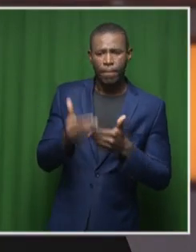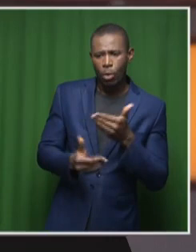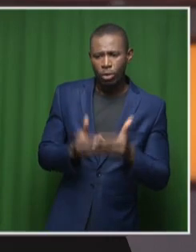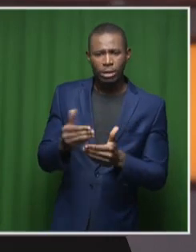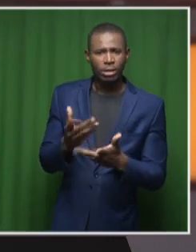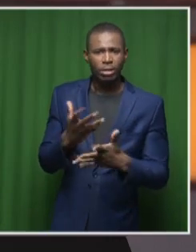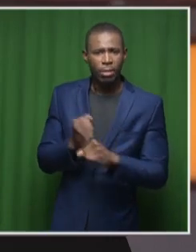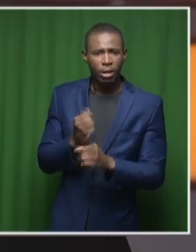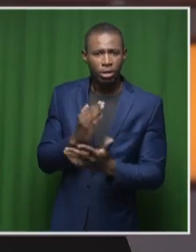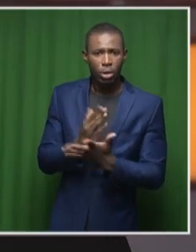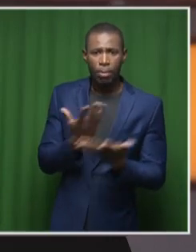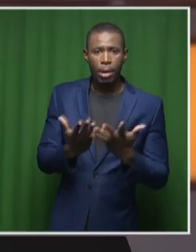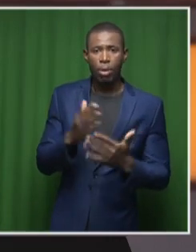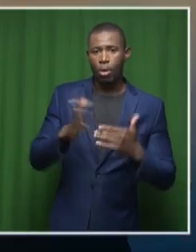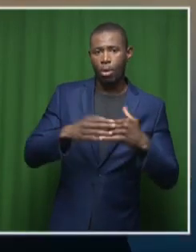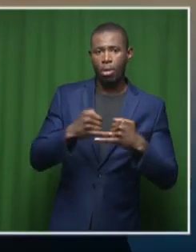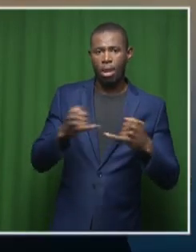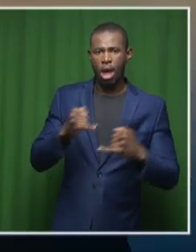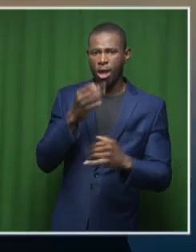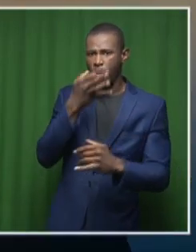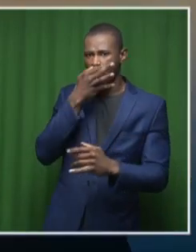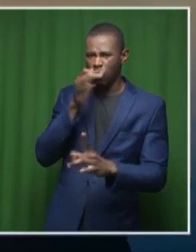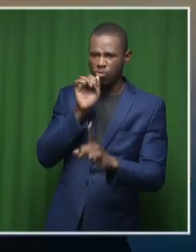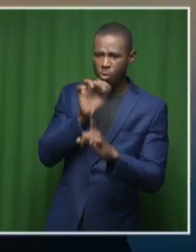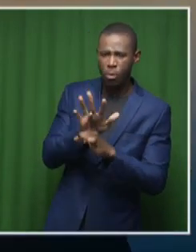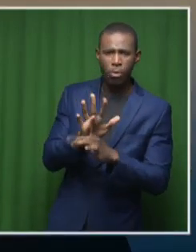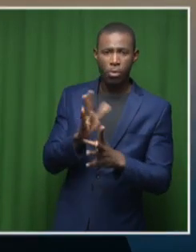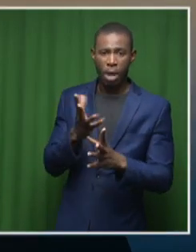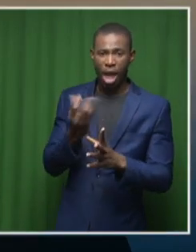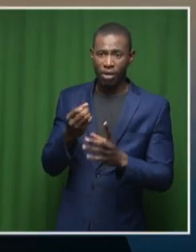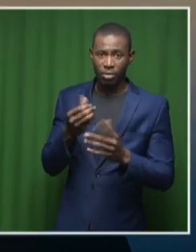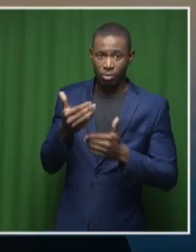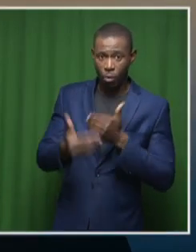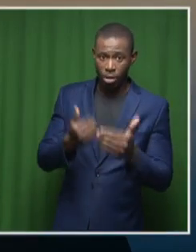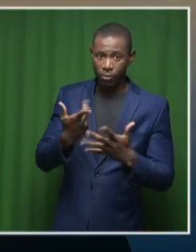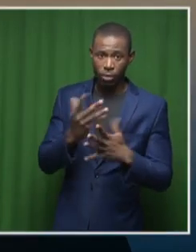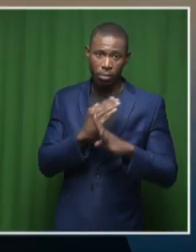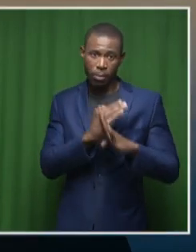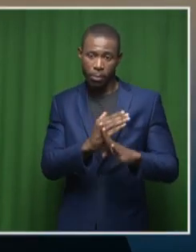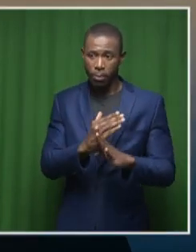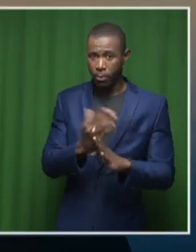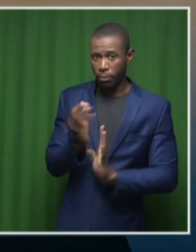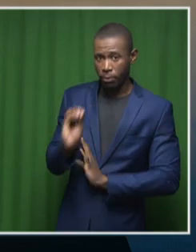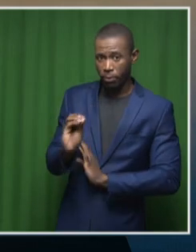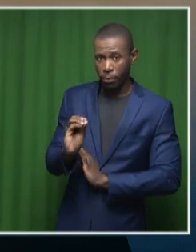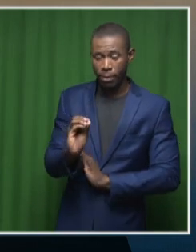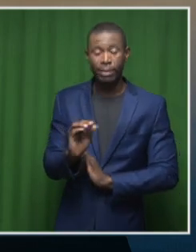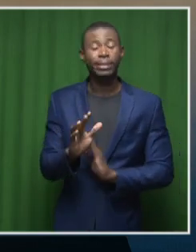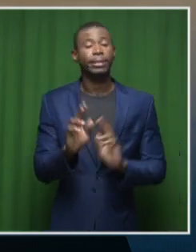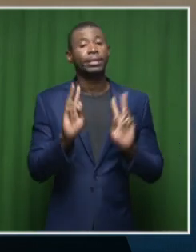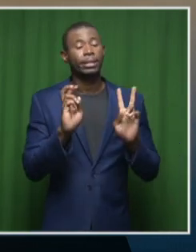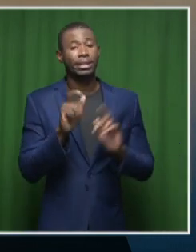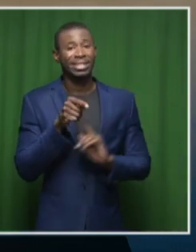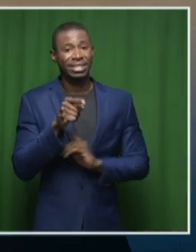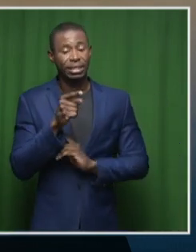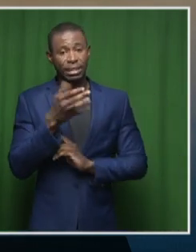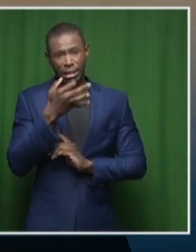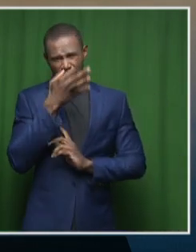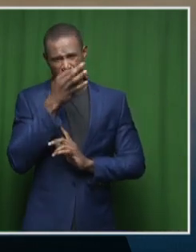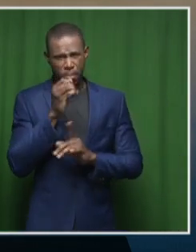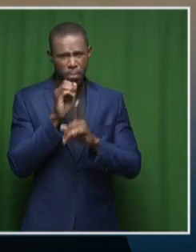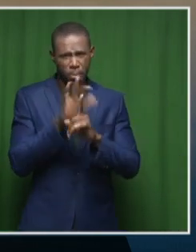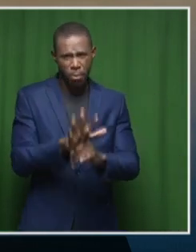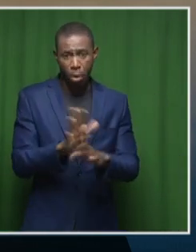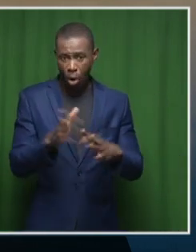for instance? Okay, so in terms of cyberbullying, so I'll start off with the feature side. So, yes.